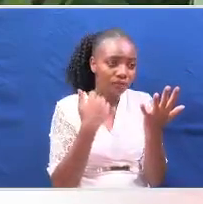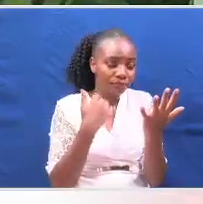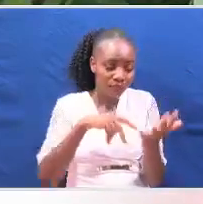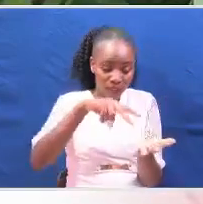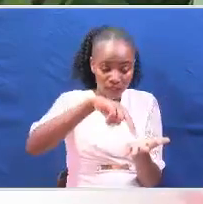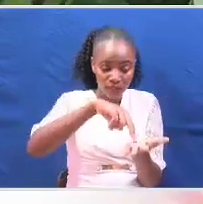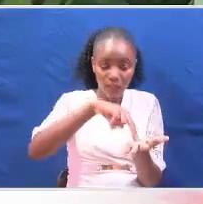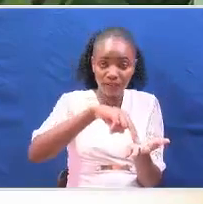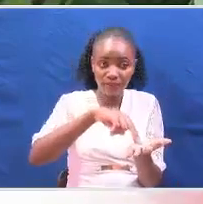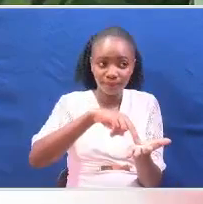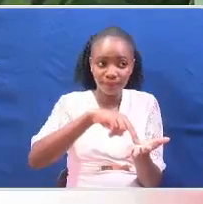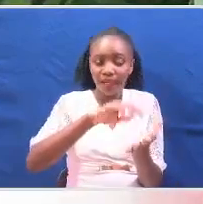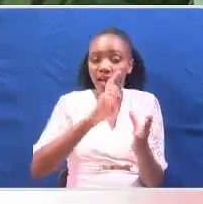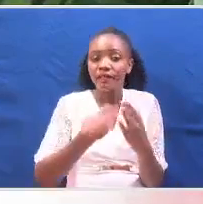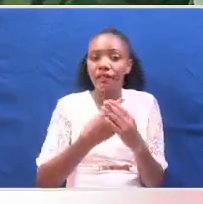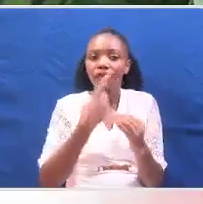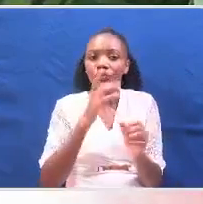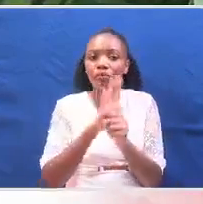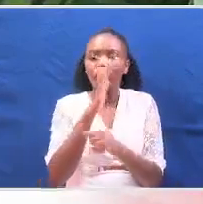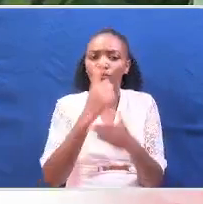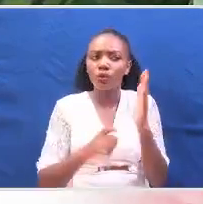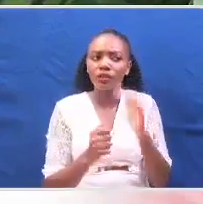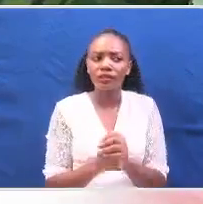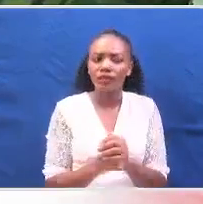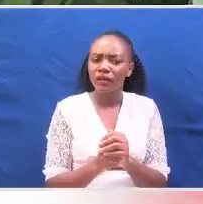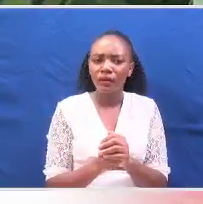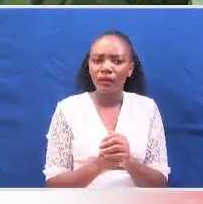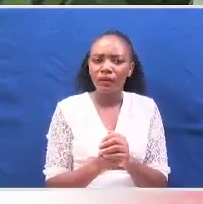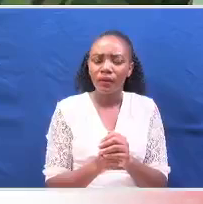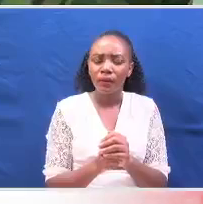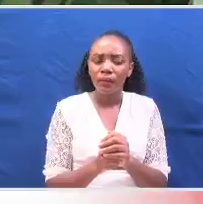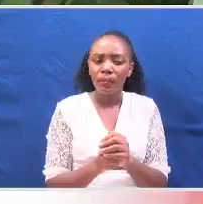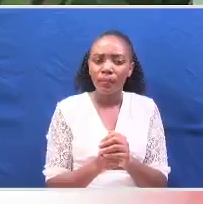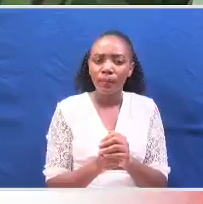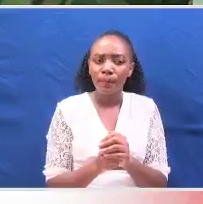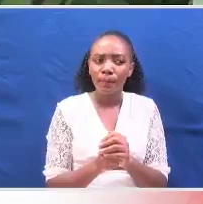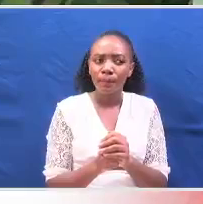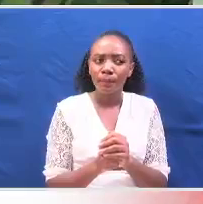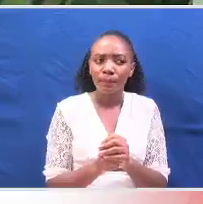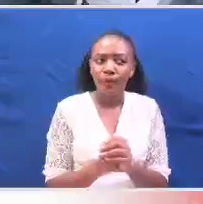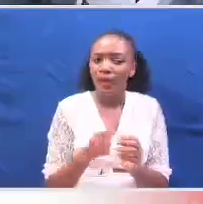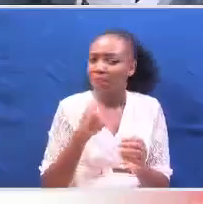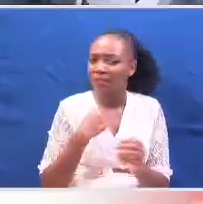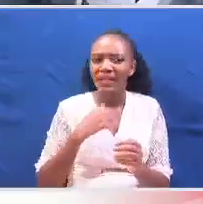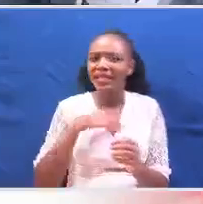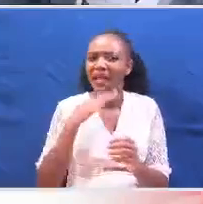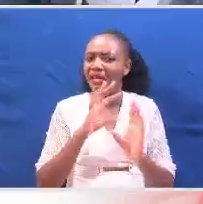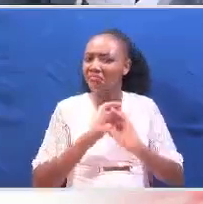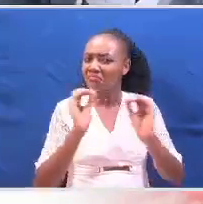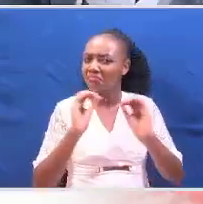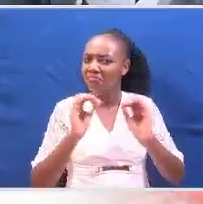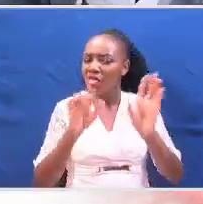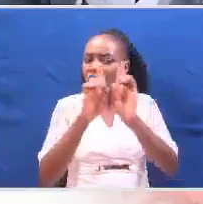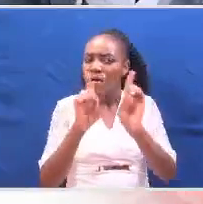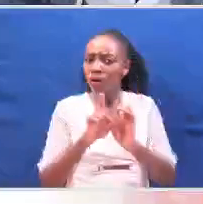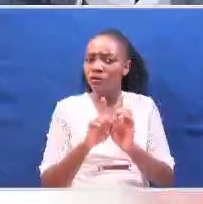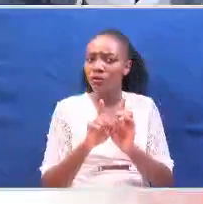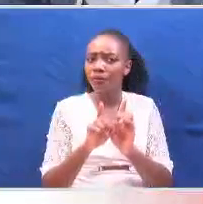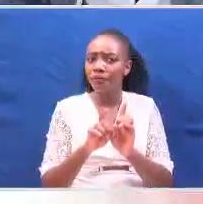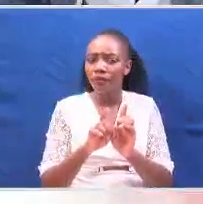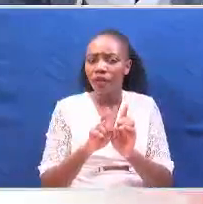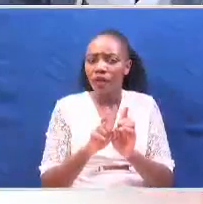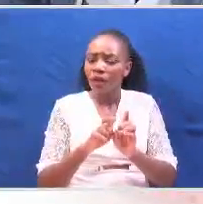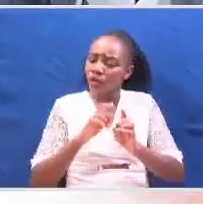na ajiapa kwamba mimi sio ule aliyokufa. Stephen, who had a huge relief after